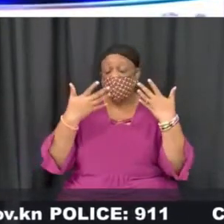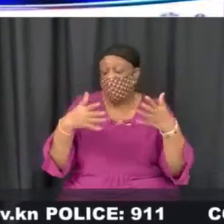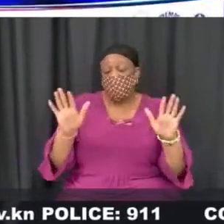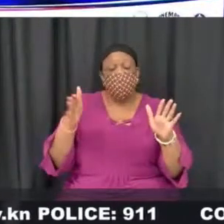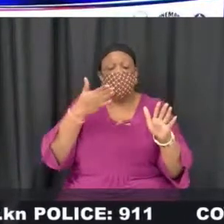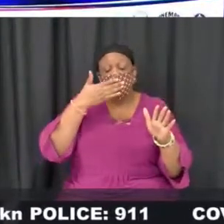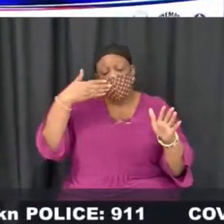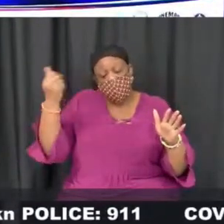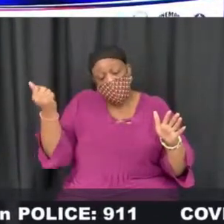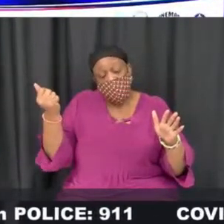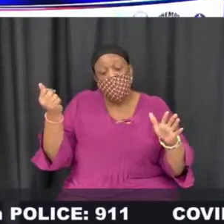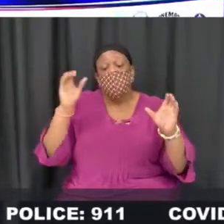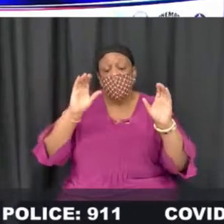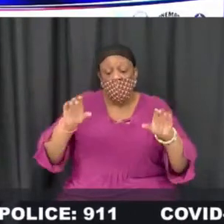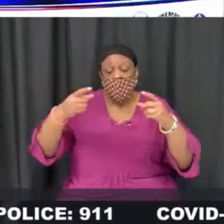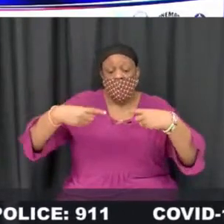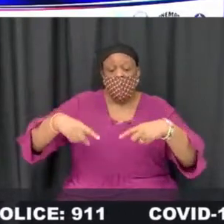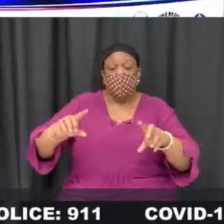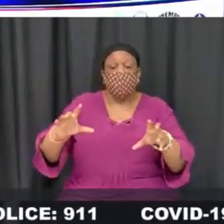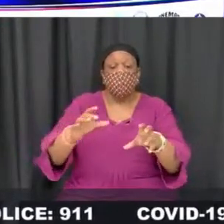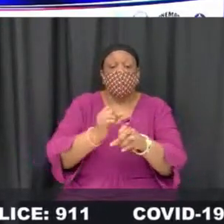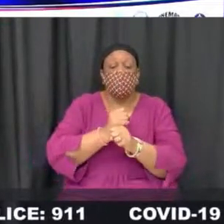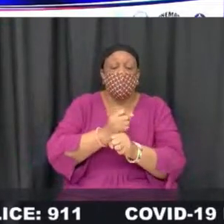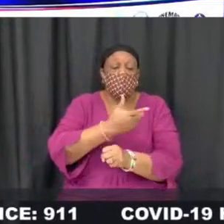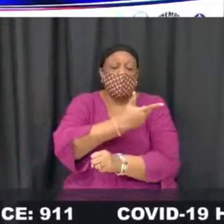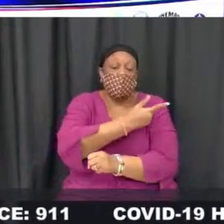can come forward and get vaccinated.